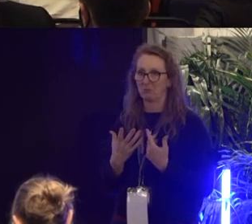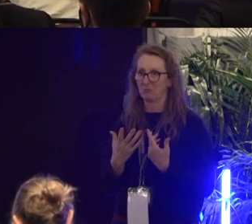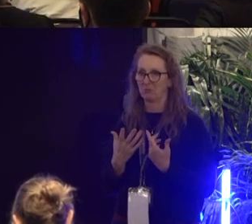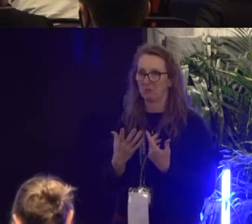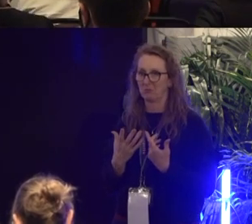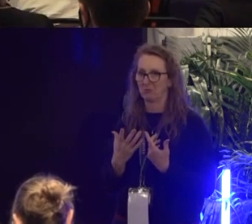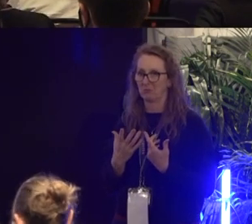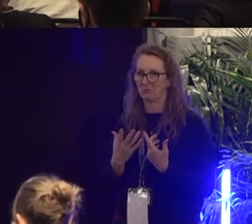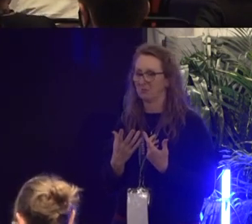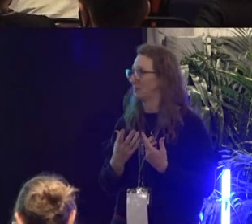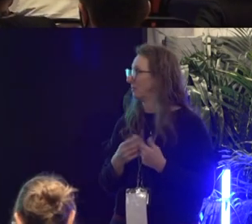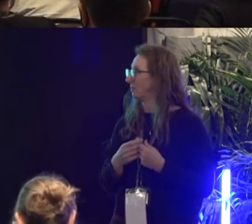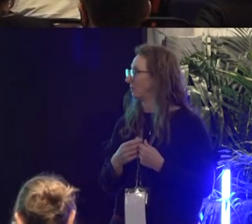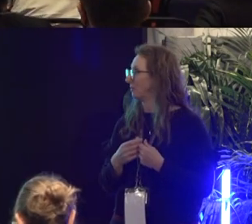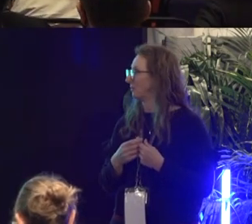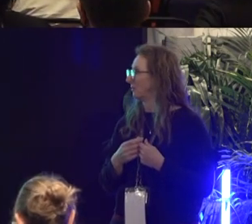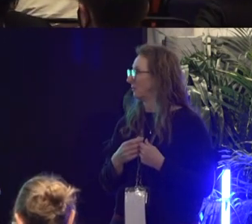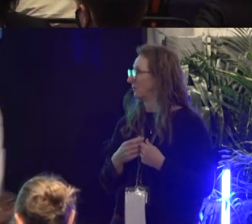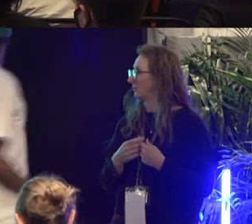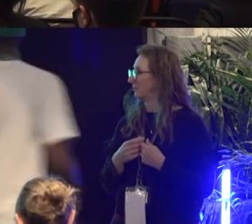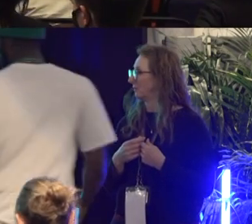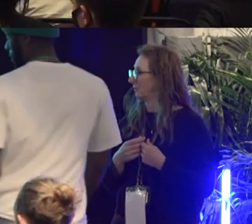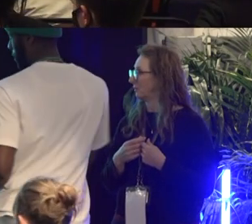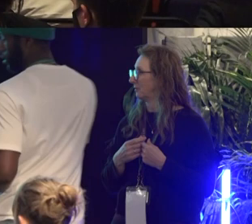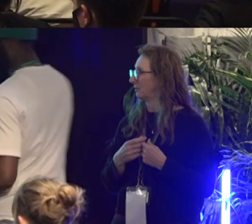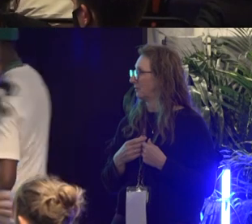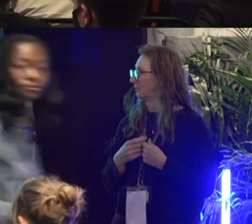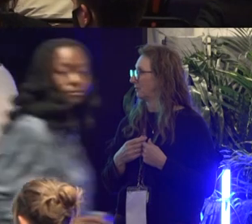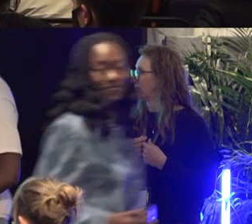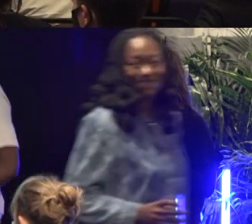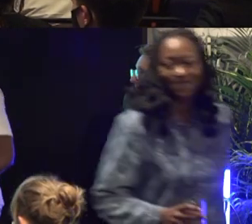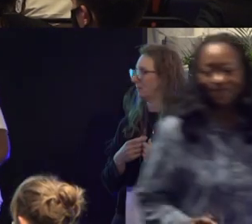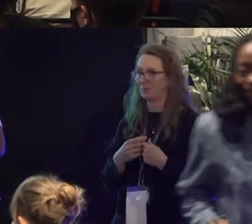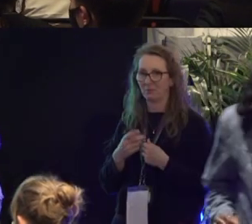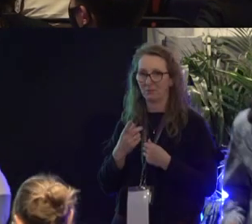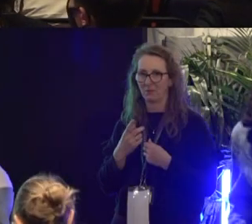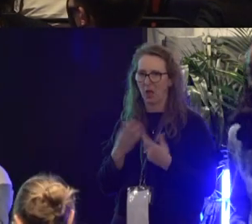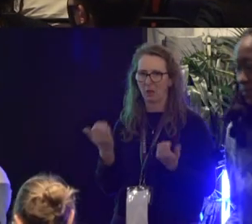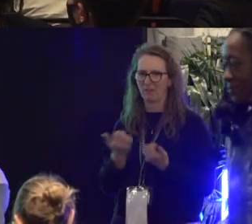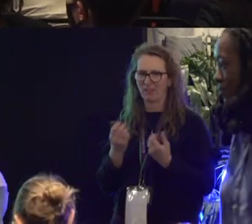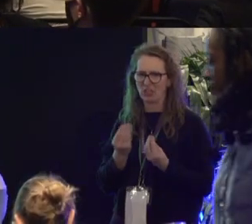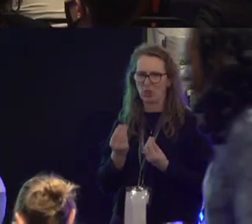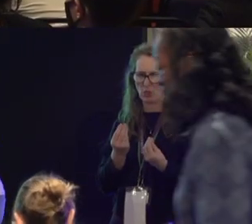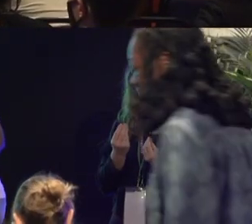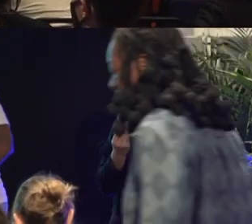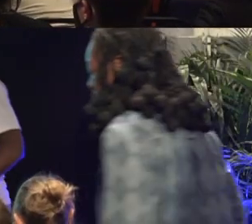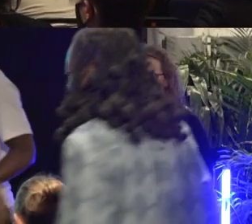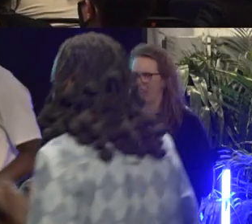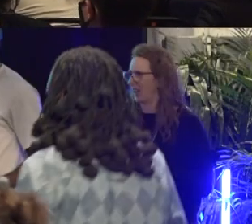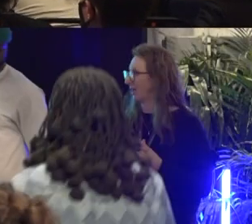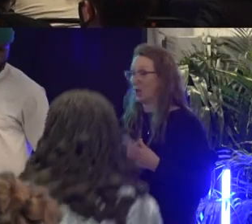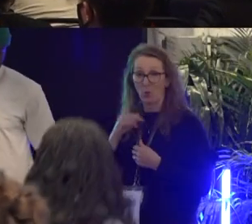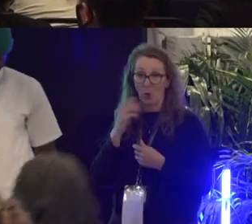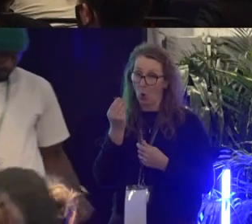I Thank you, everyone. We are very